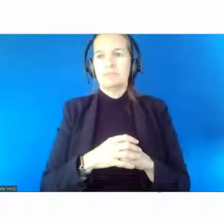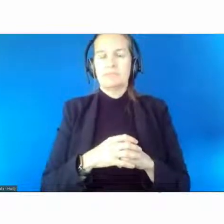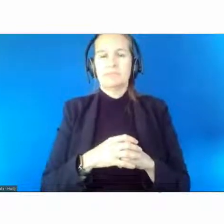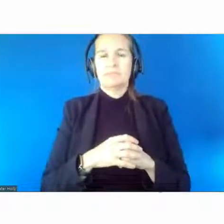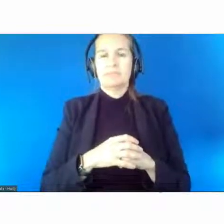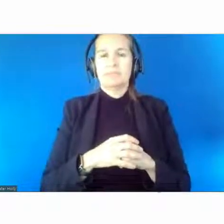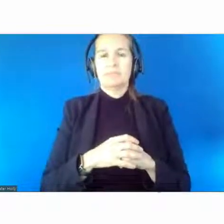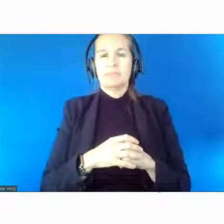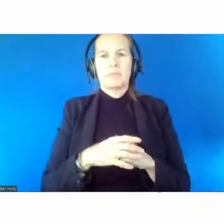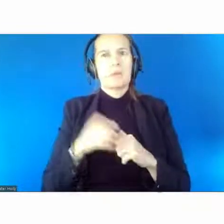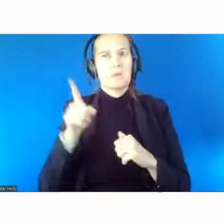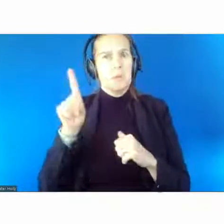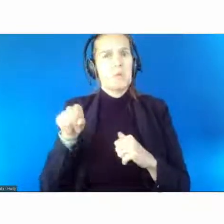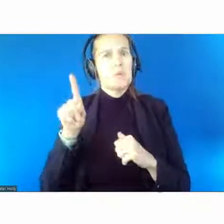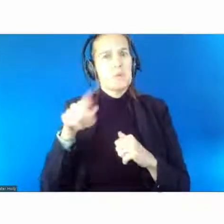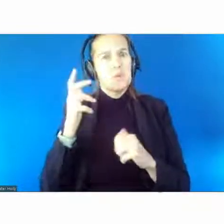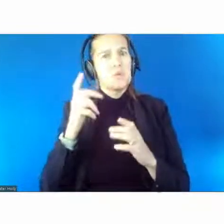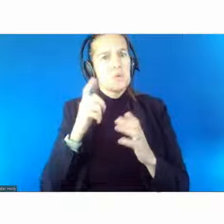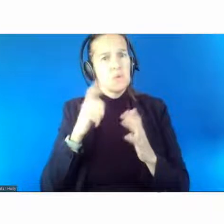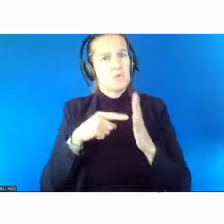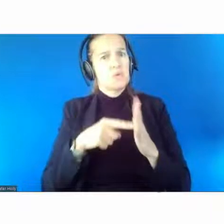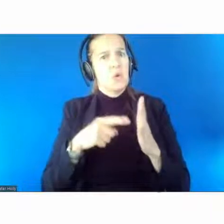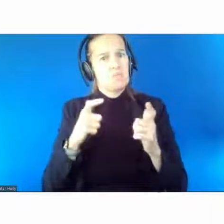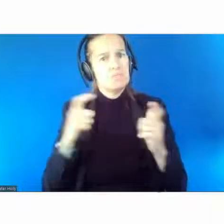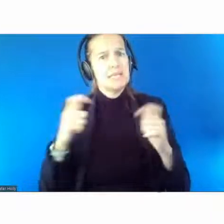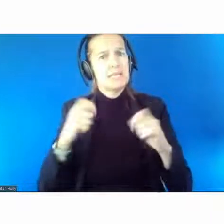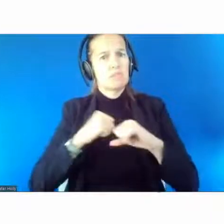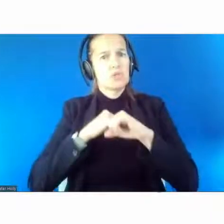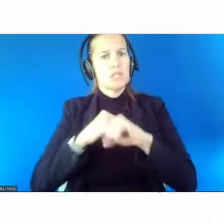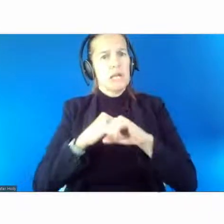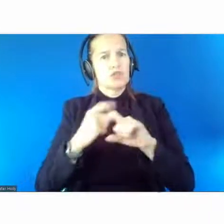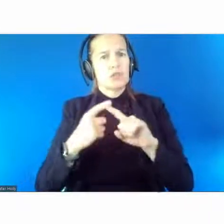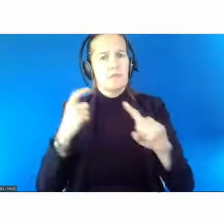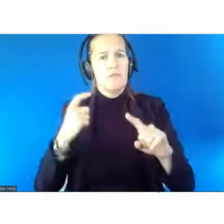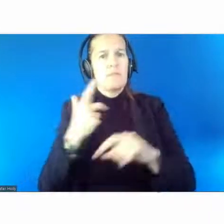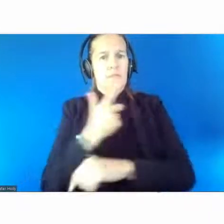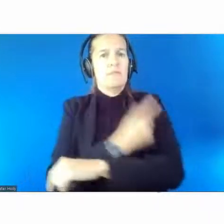There's a huge protection from the vaccination.